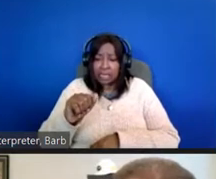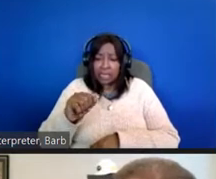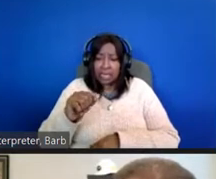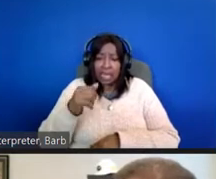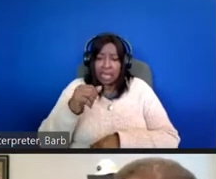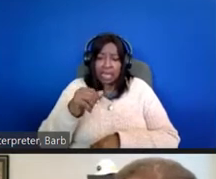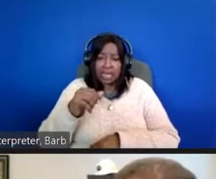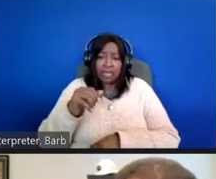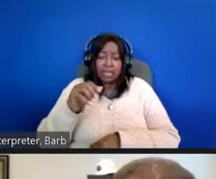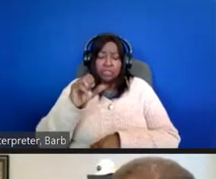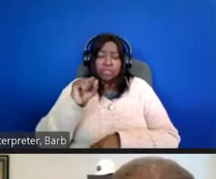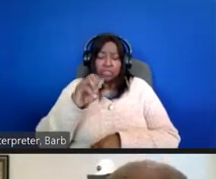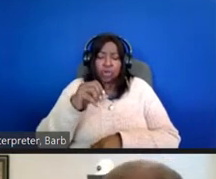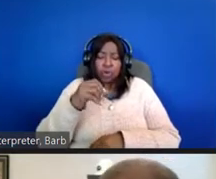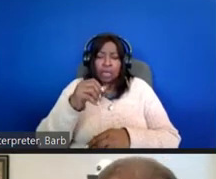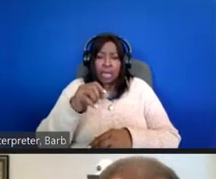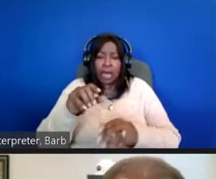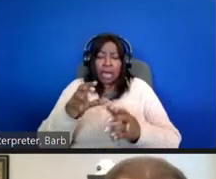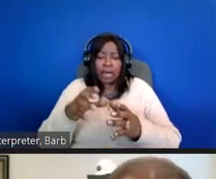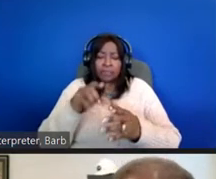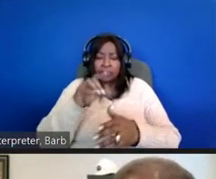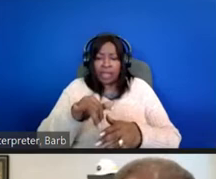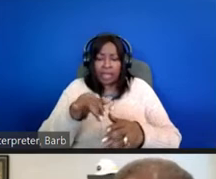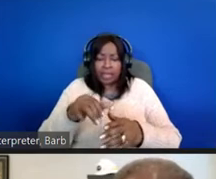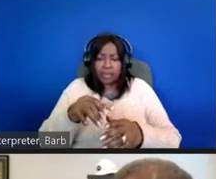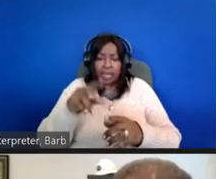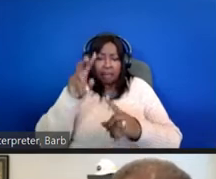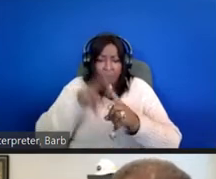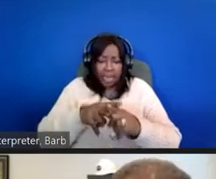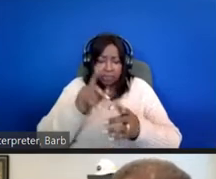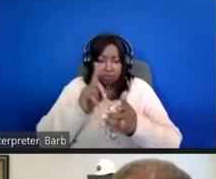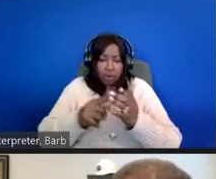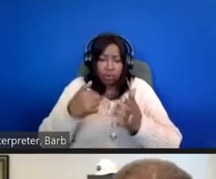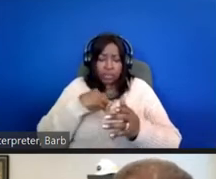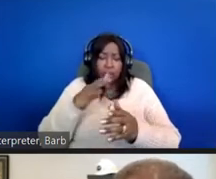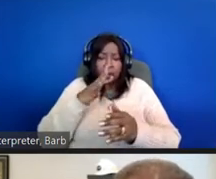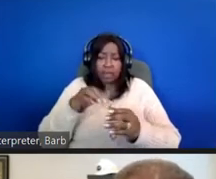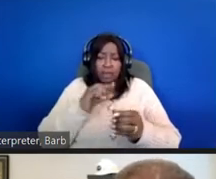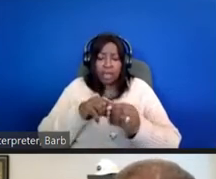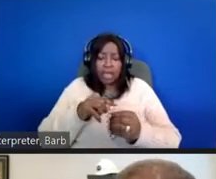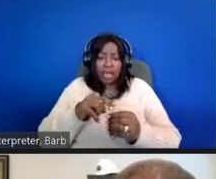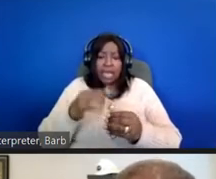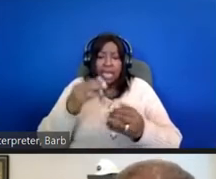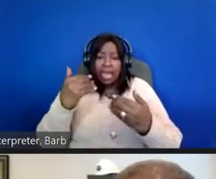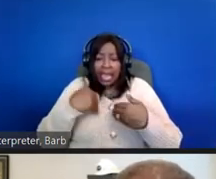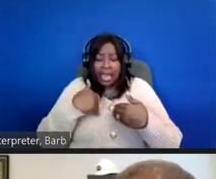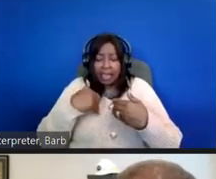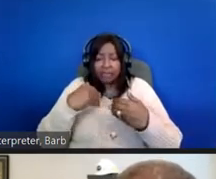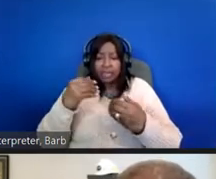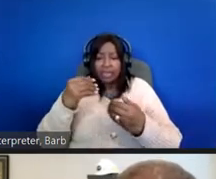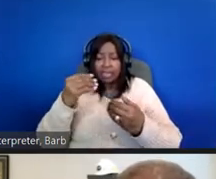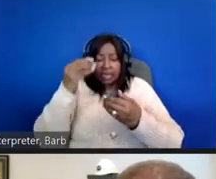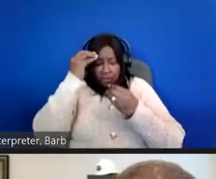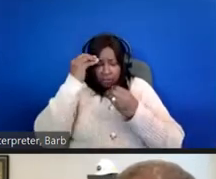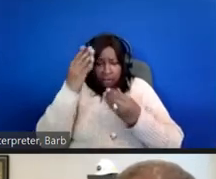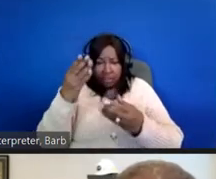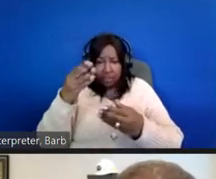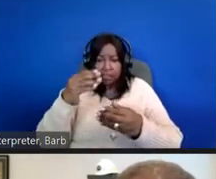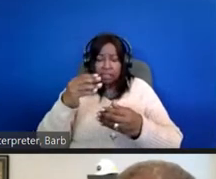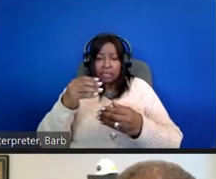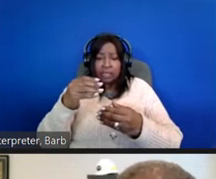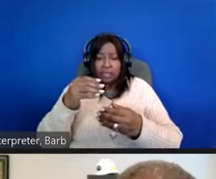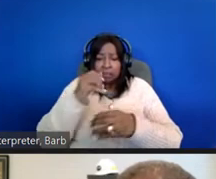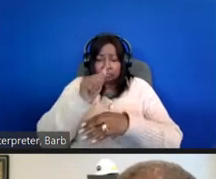with making sure that, you know, not only is the information compiled in an easy format for people, but also all